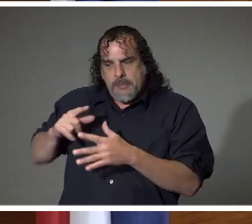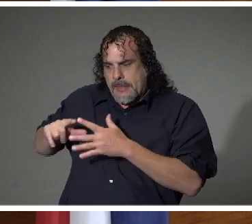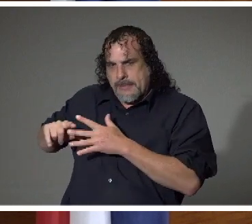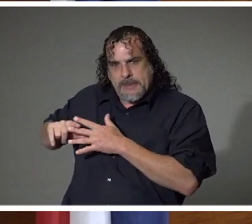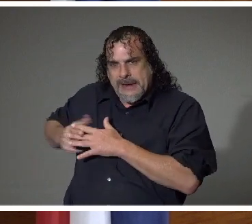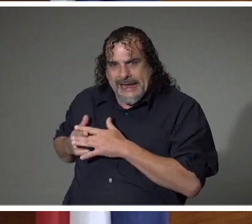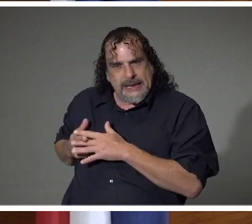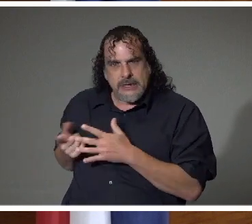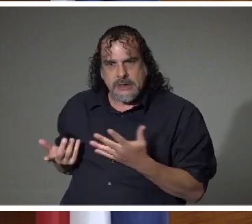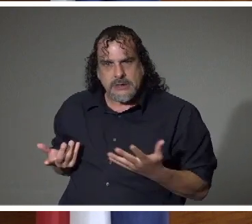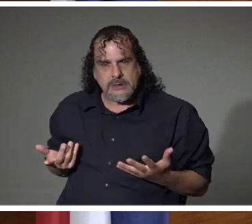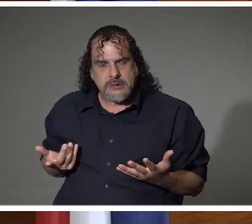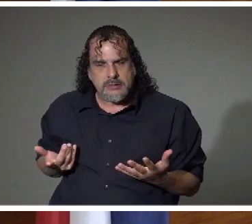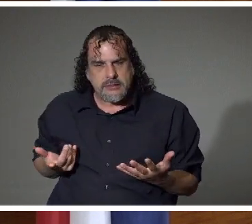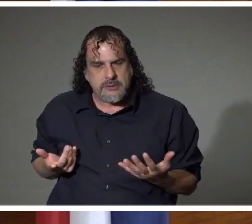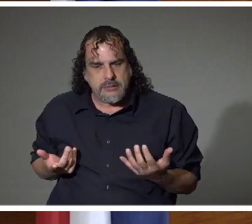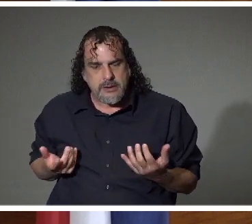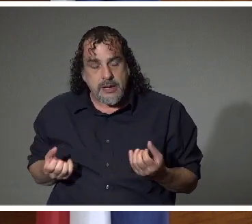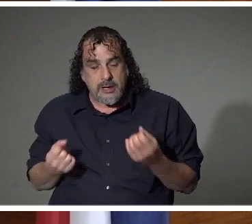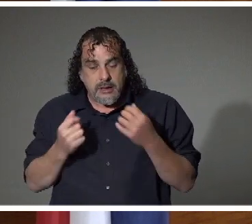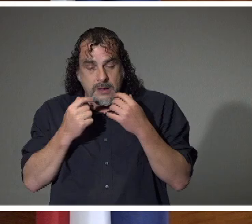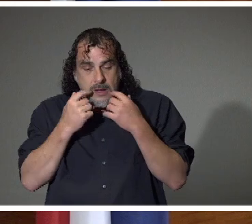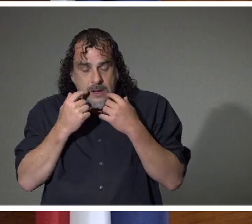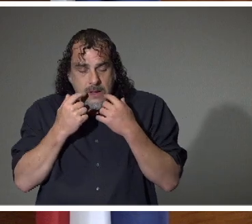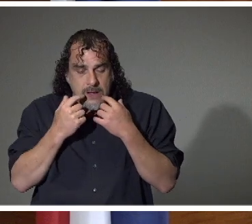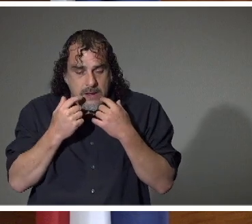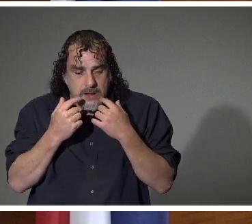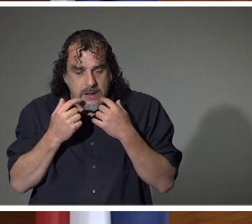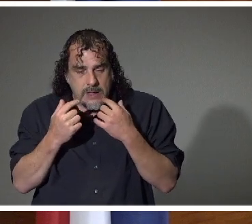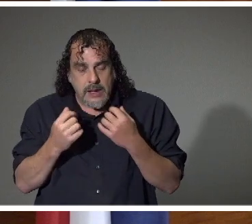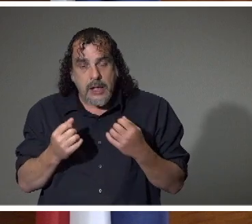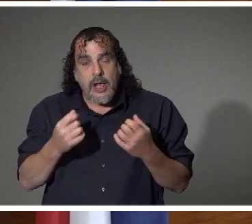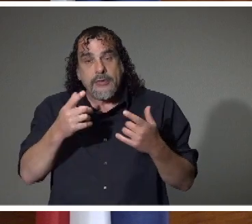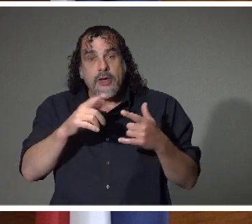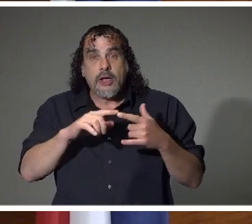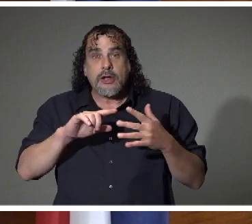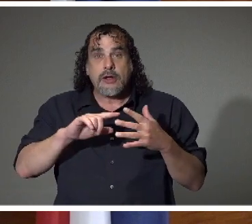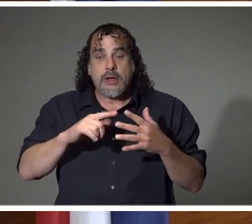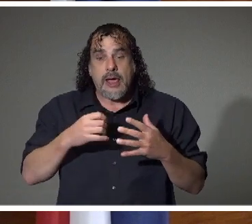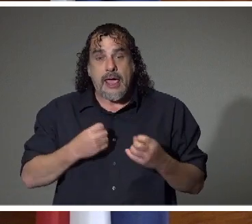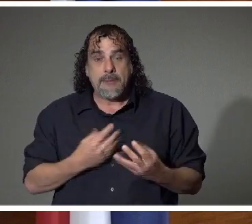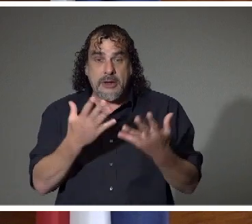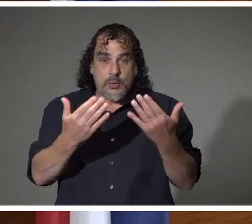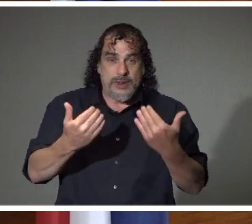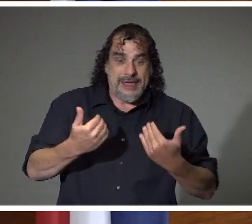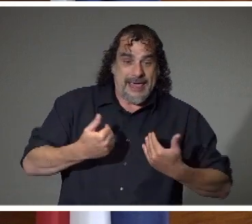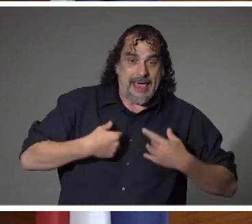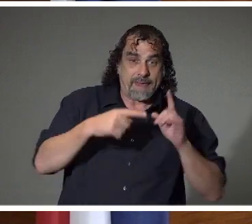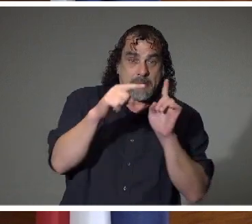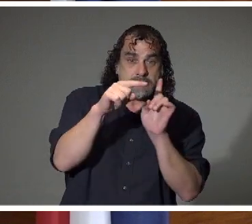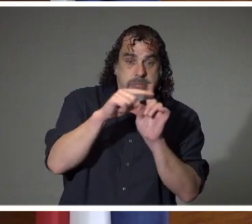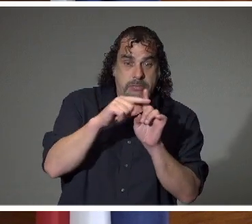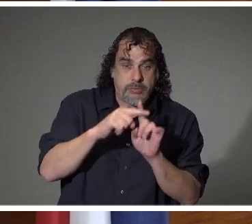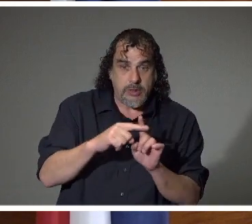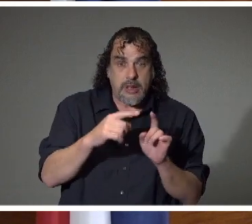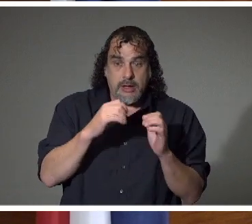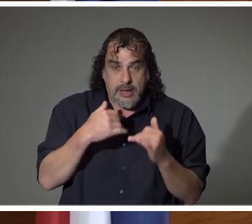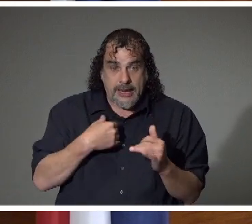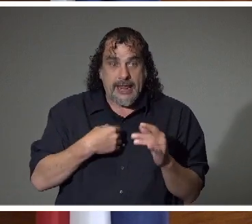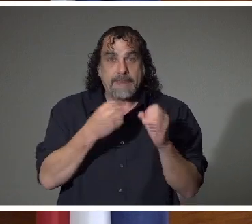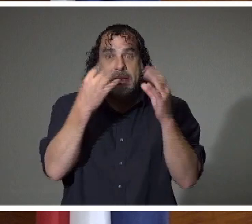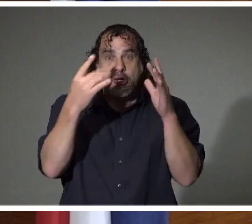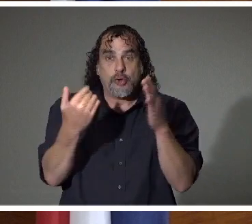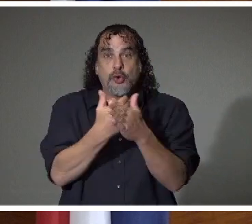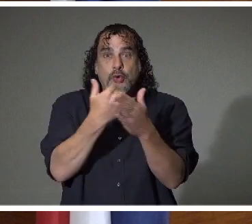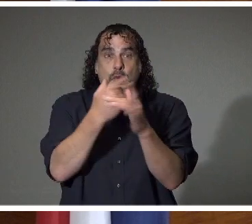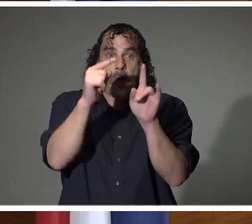position, in many instances, the number of active cases that one has, and particularly the number of new cases that one has from